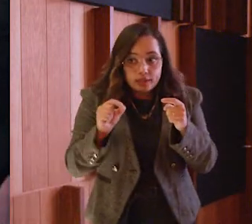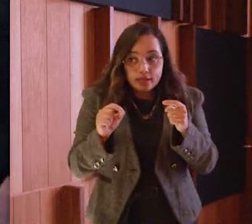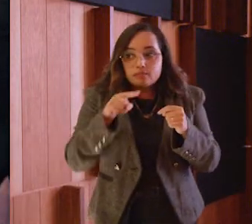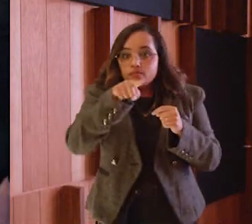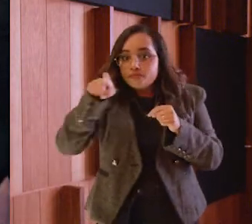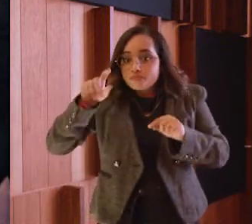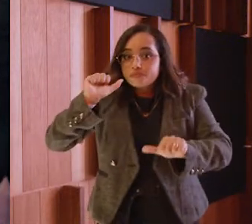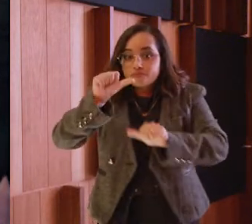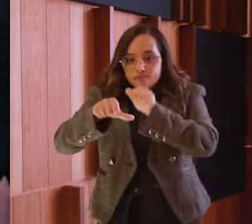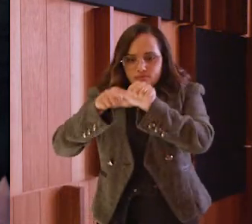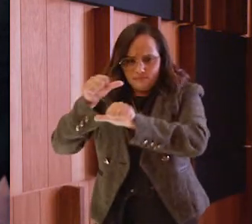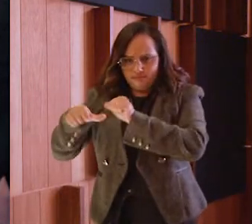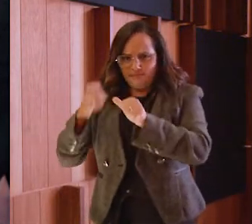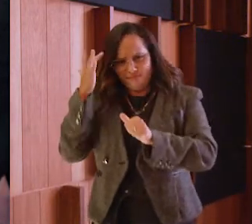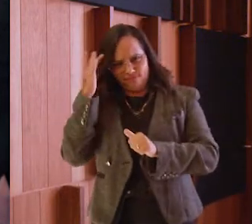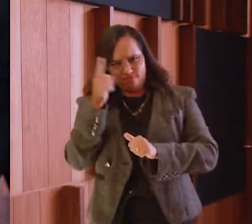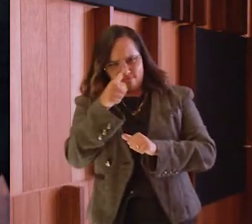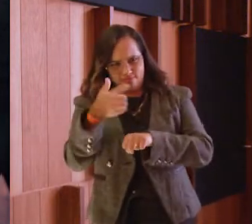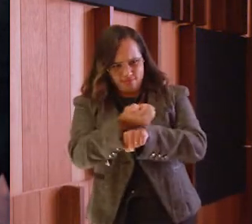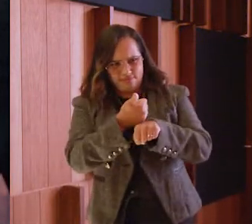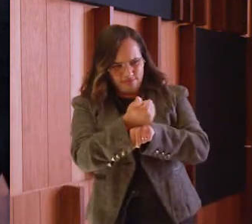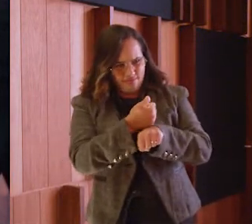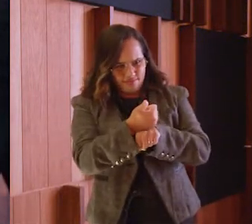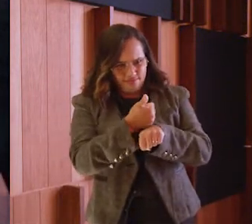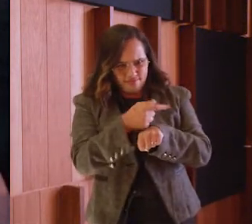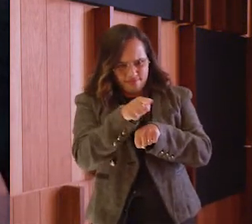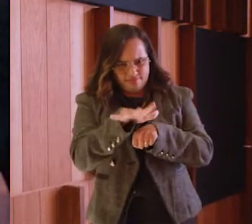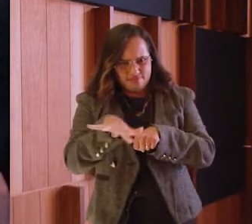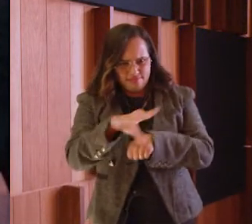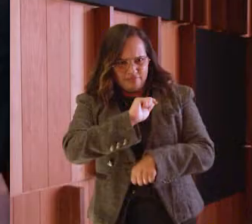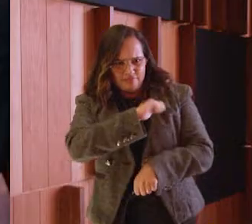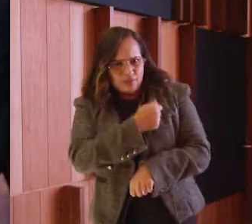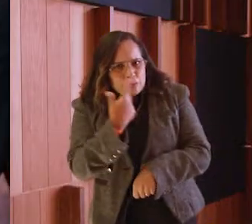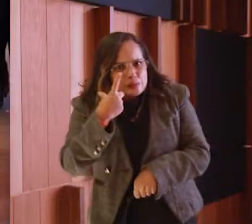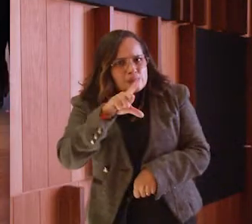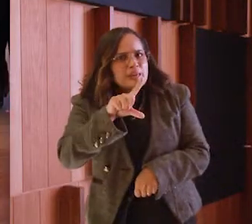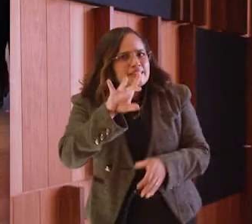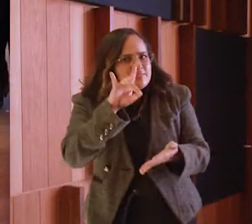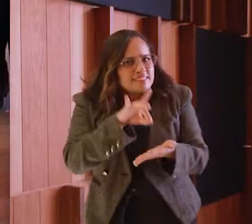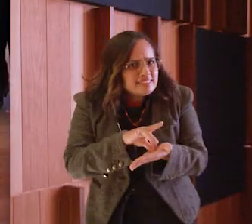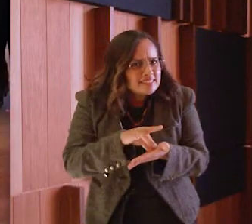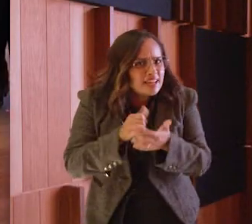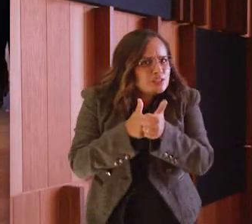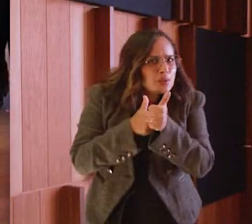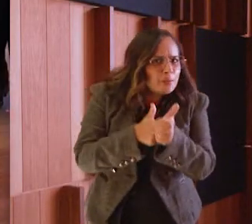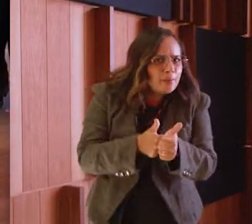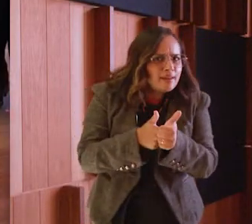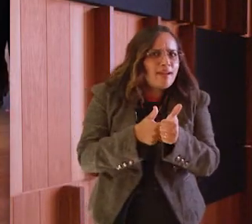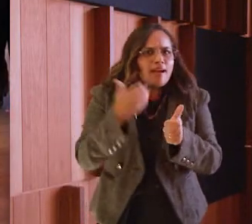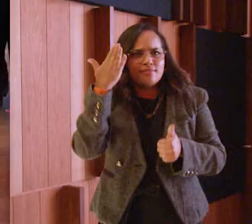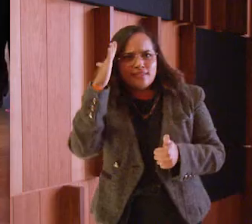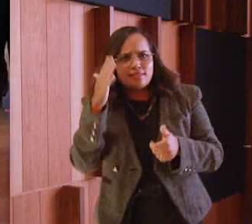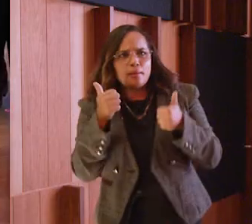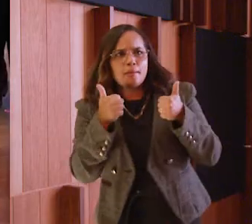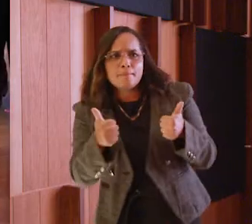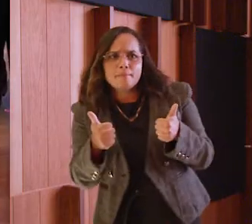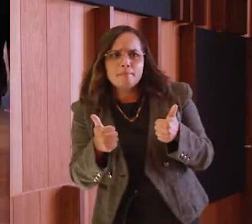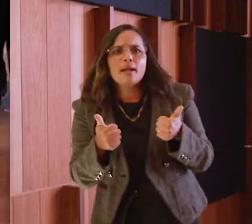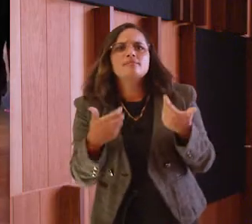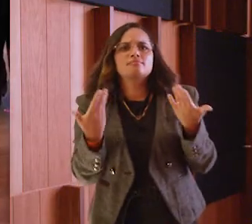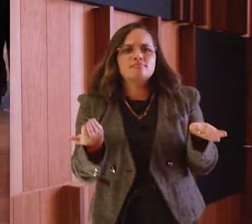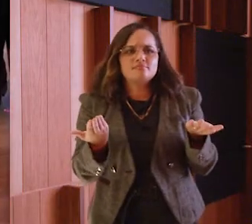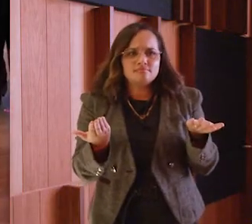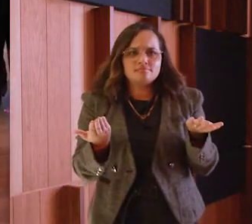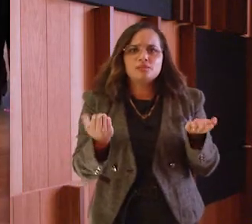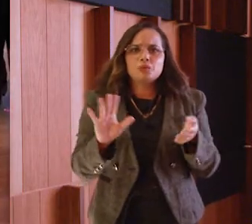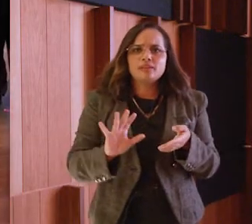keep up with everything and really understand the implications of Pillar 2? So what is Pillar 2? Pillar 2 is the